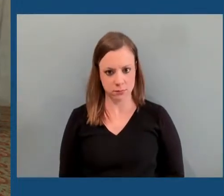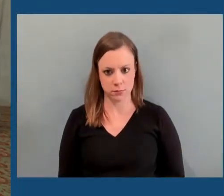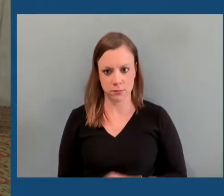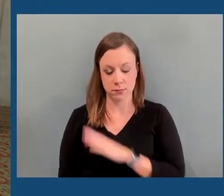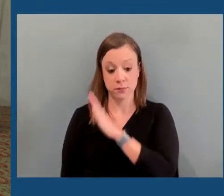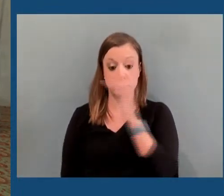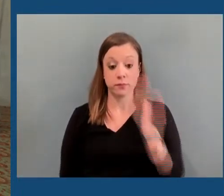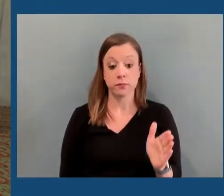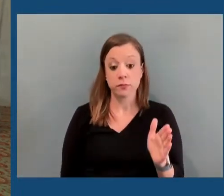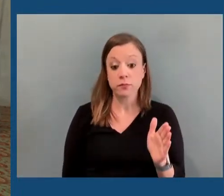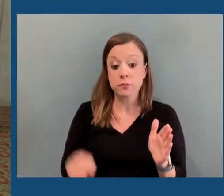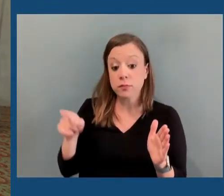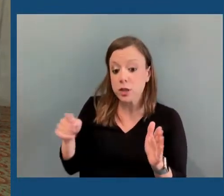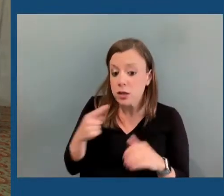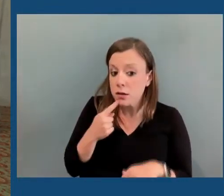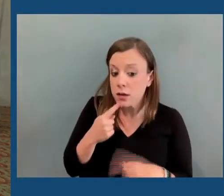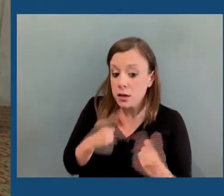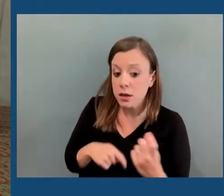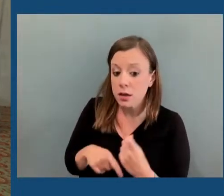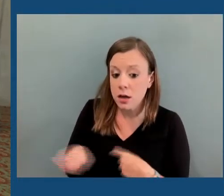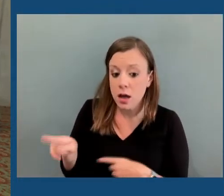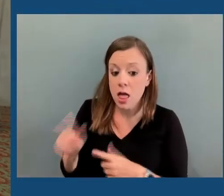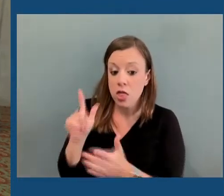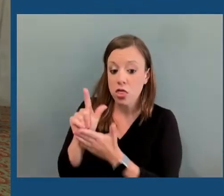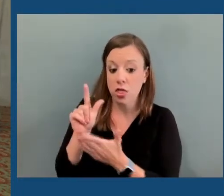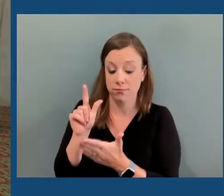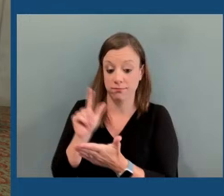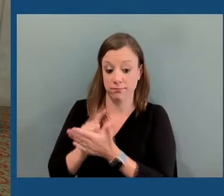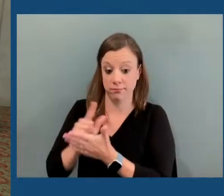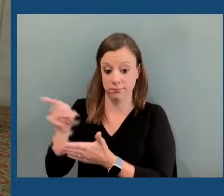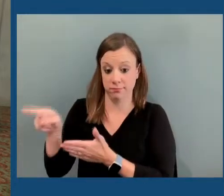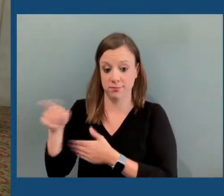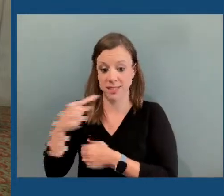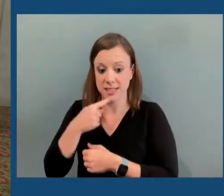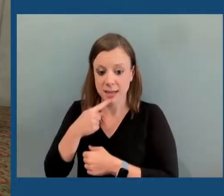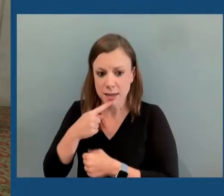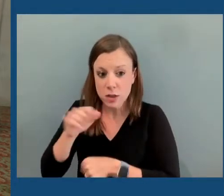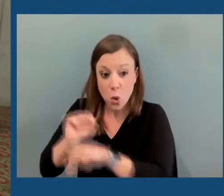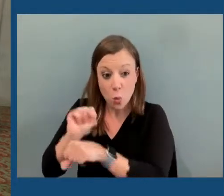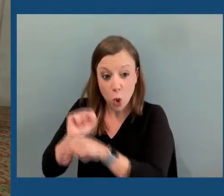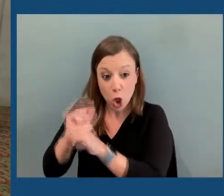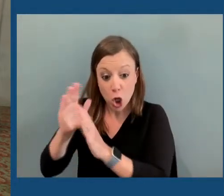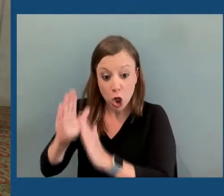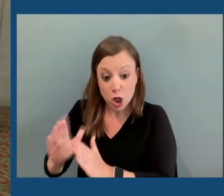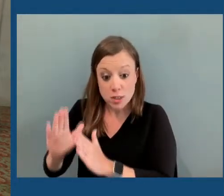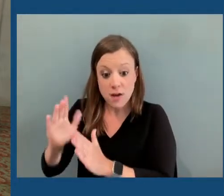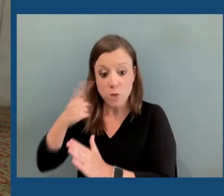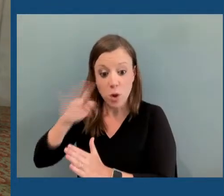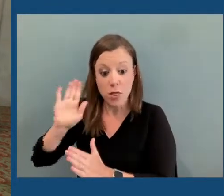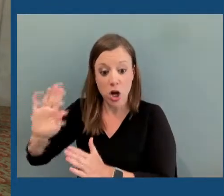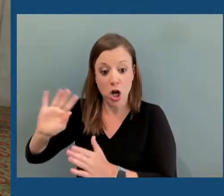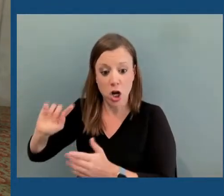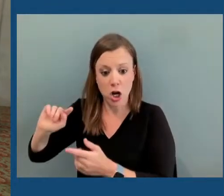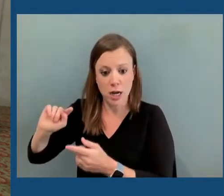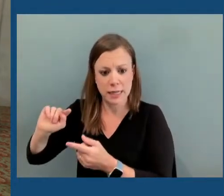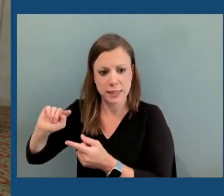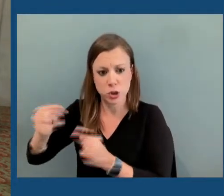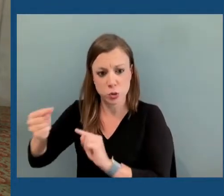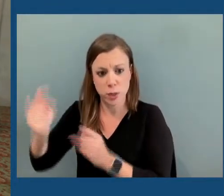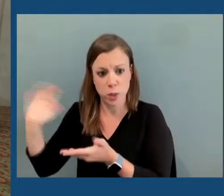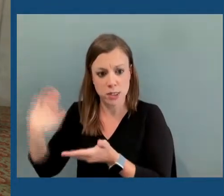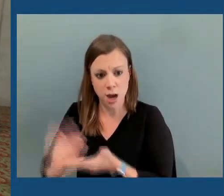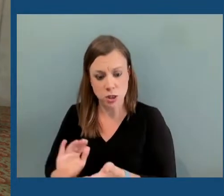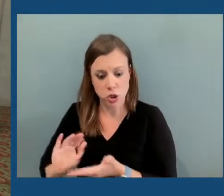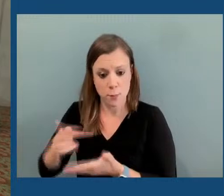passed 2 workers' rights bills, one intending to establish a warehouse worker injury reduction program and another requiring retail employers